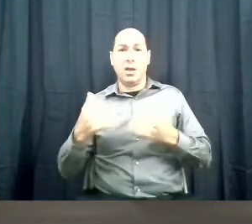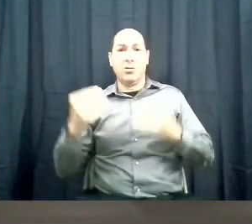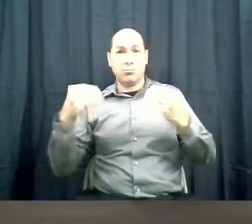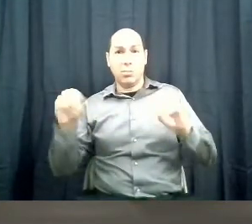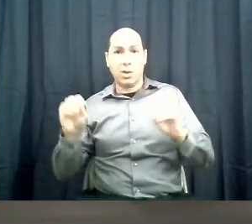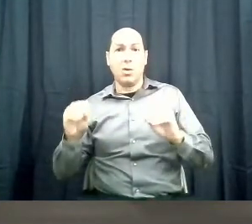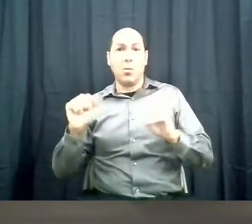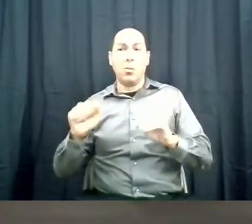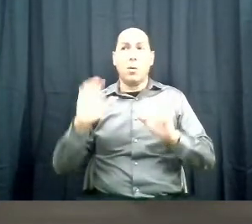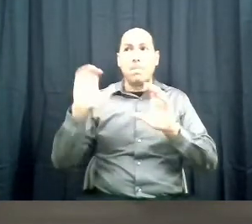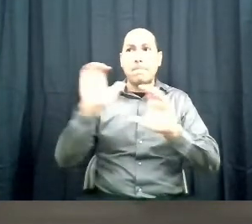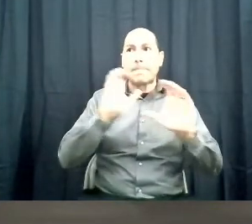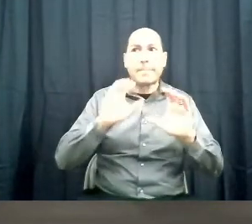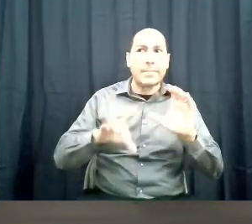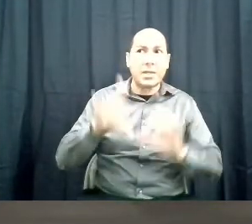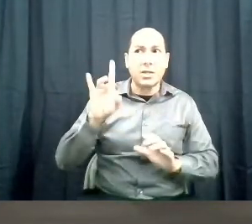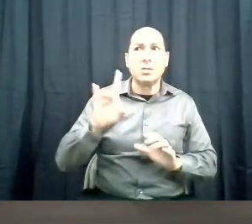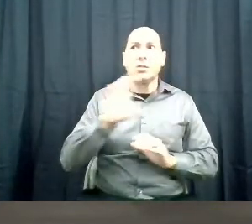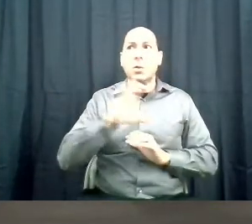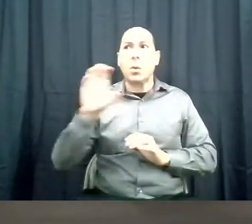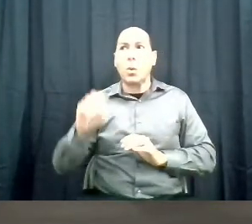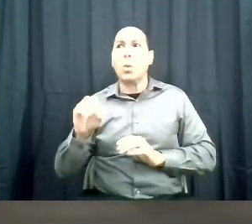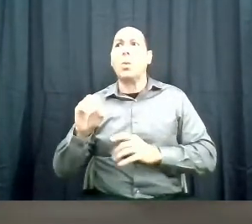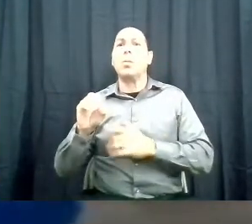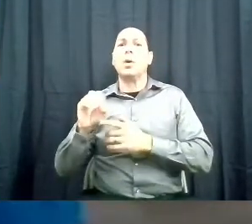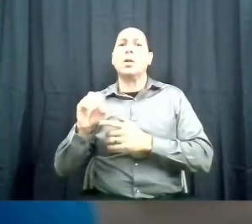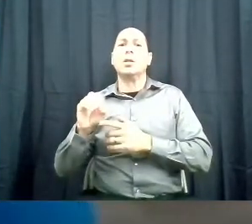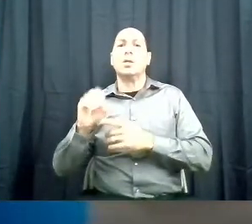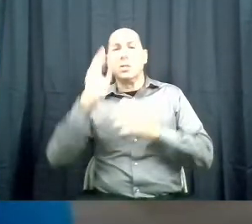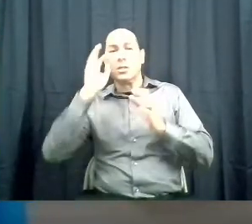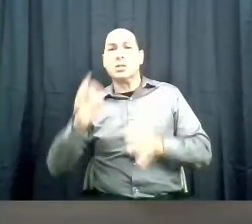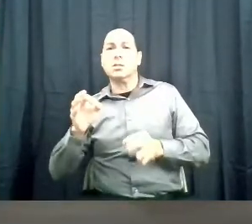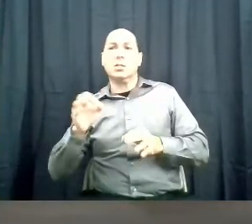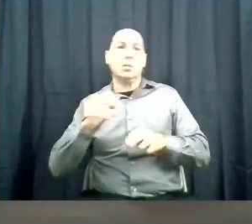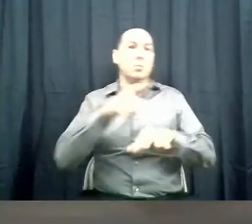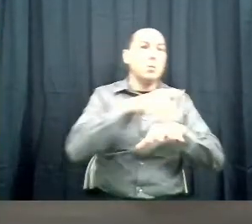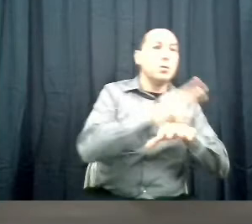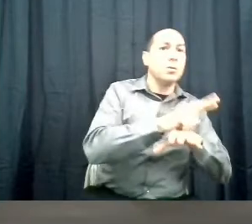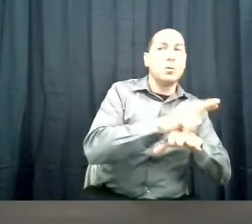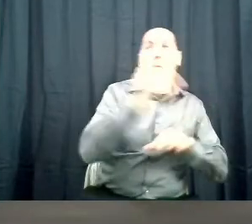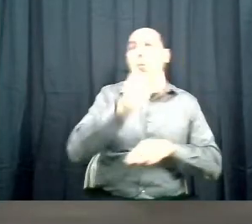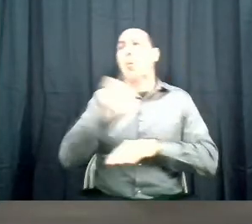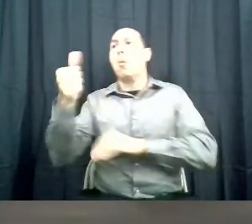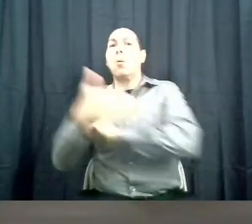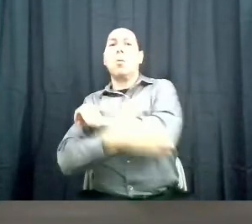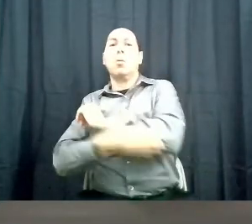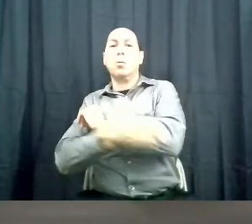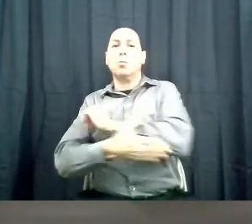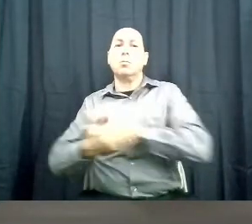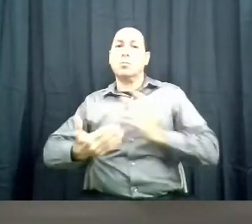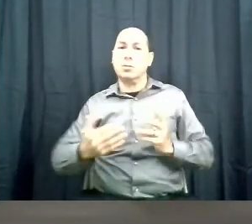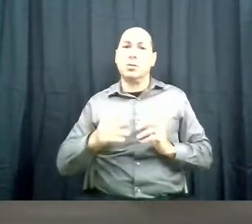whether a company chooses Puerto Rico or chooses elsewhere. Currently, Pritco does not have any readily available properties. Most